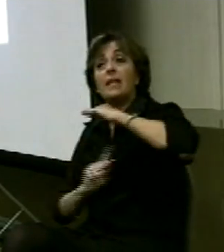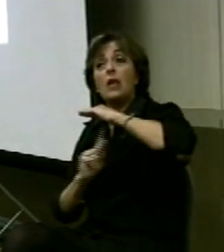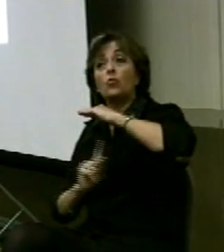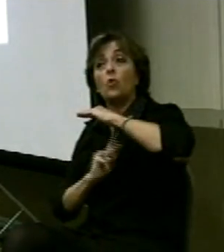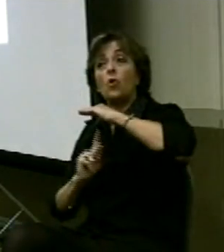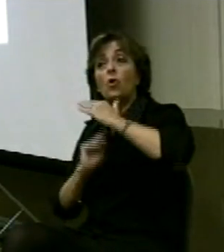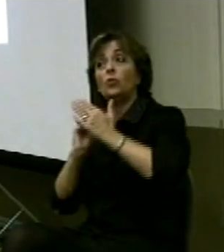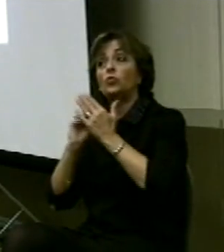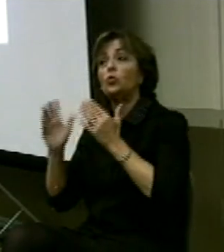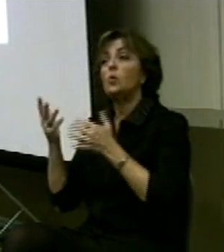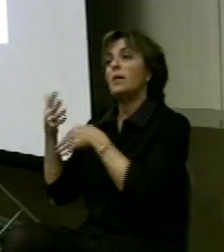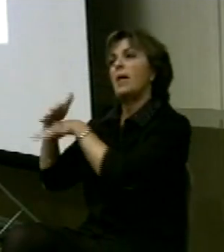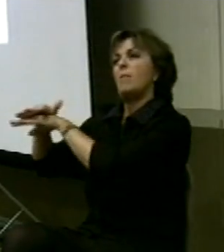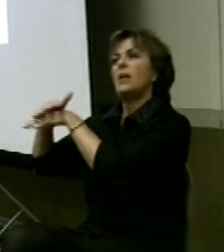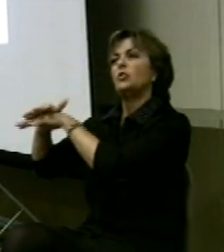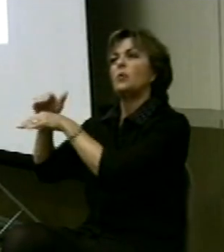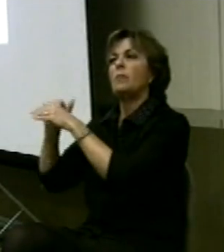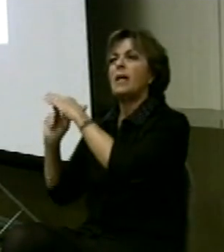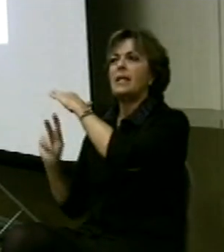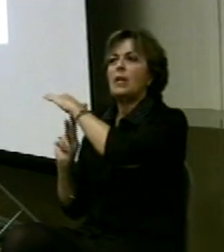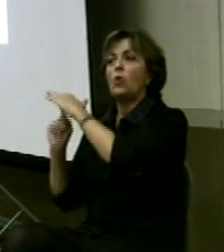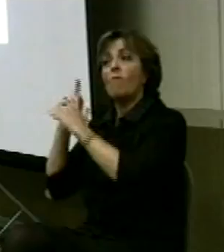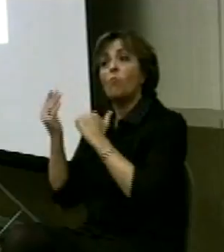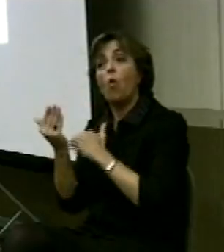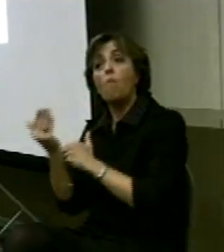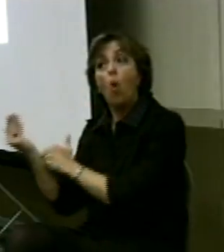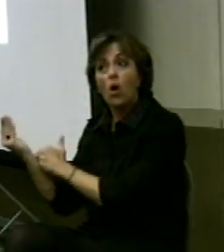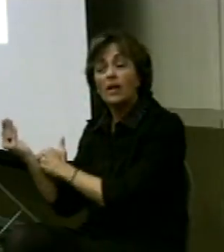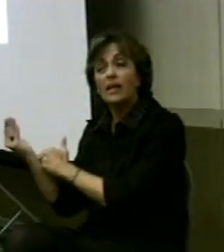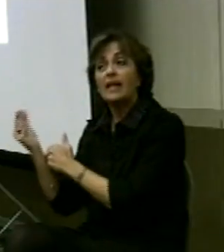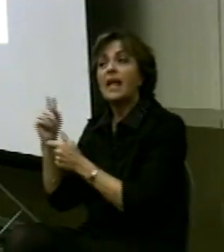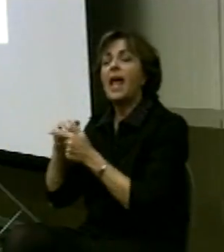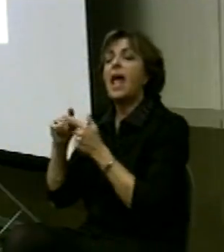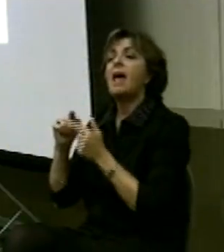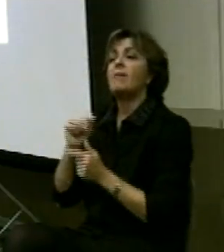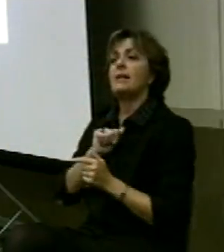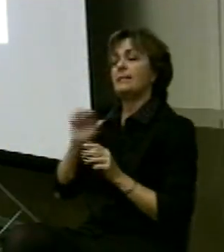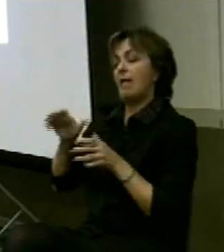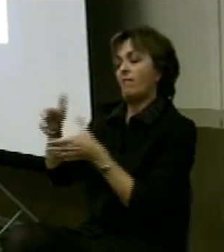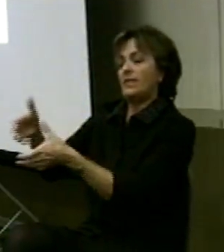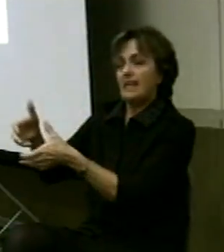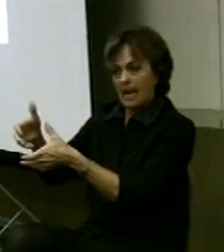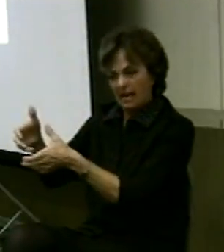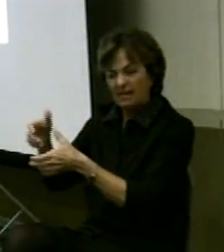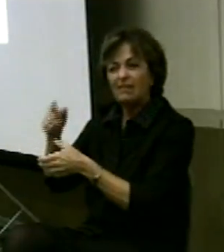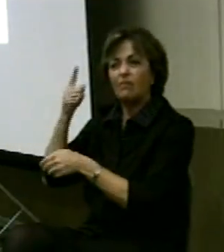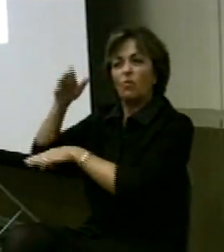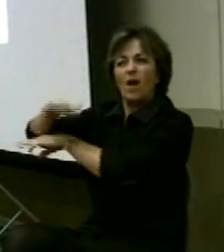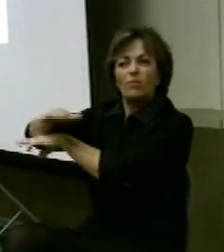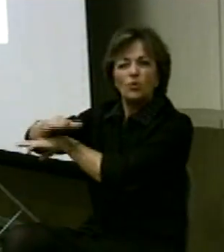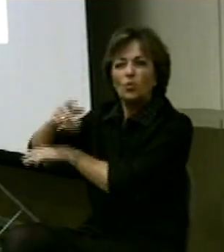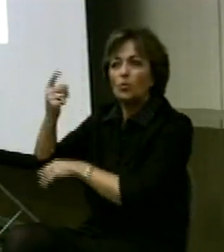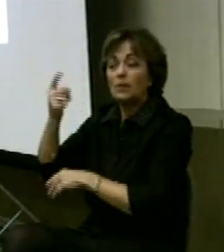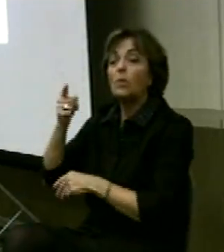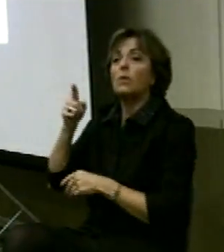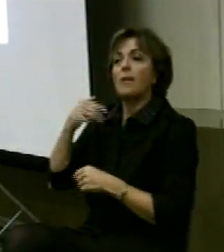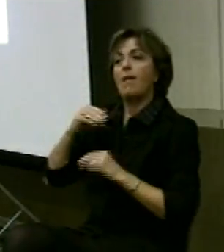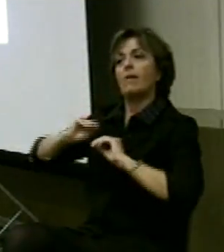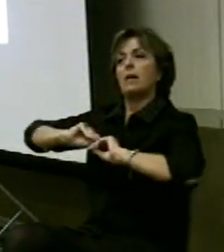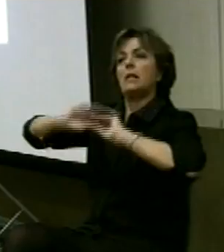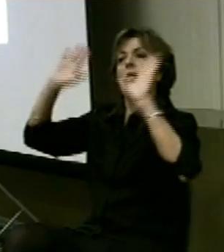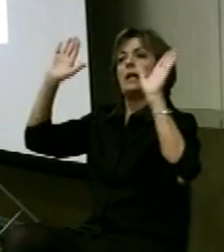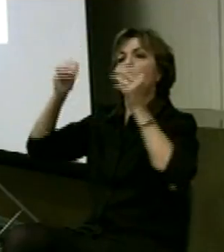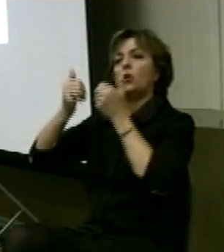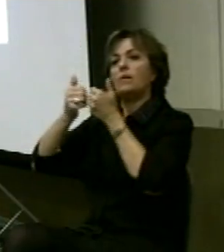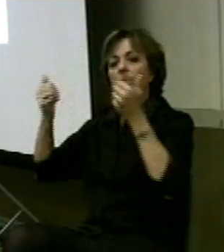they're mainstreamed in kindergarten for the morning, and then they're self-contained DHH in the afternoon, or something like that, where there's a real clear division of